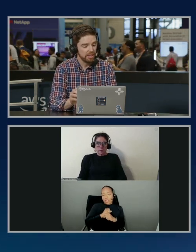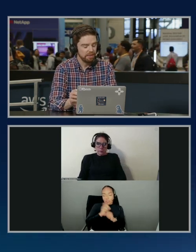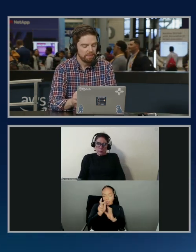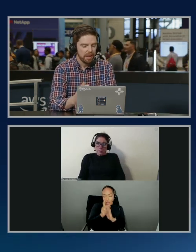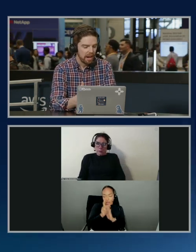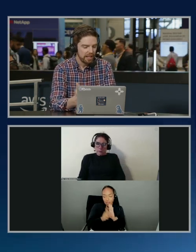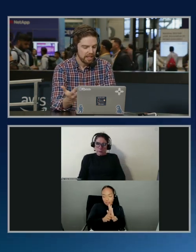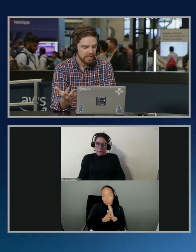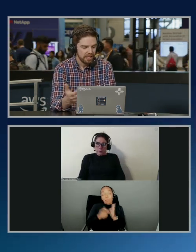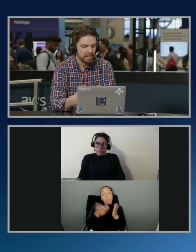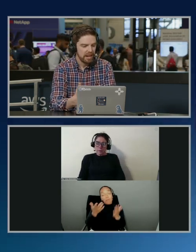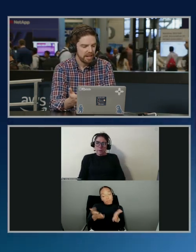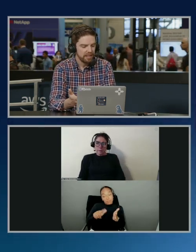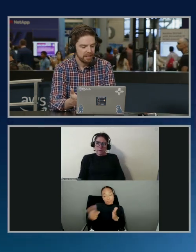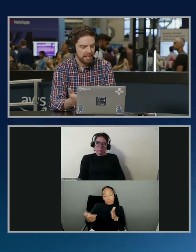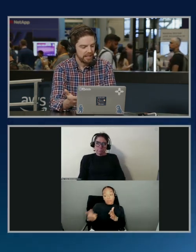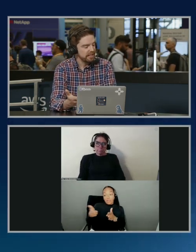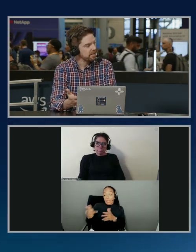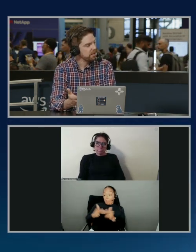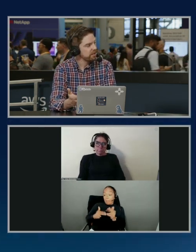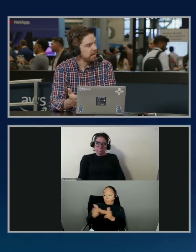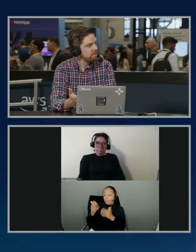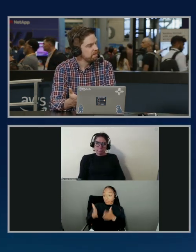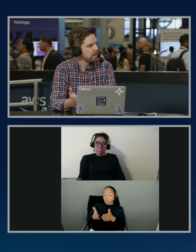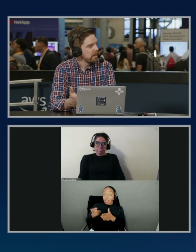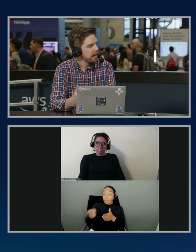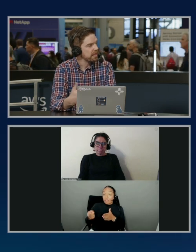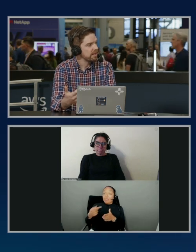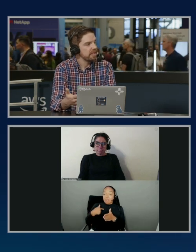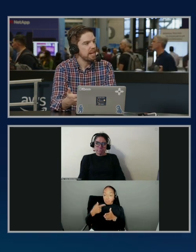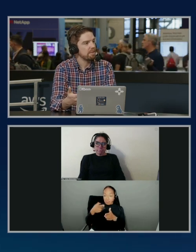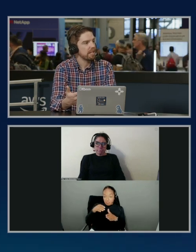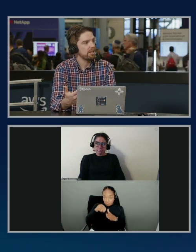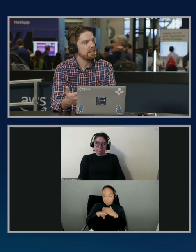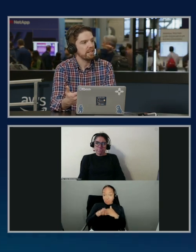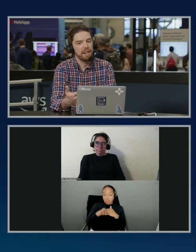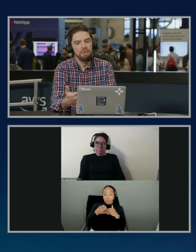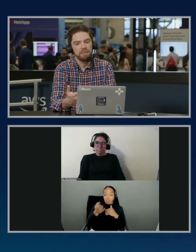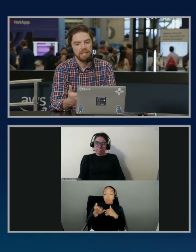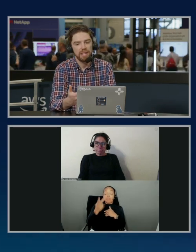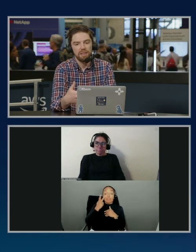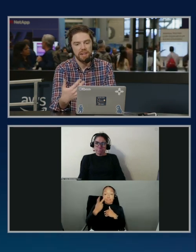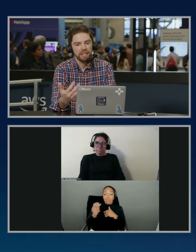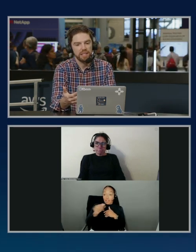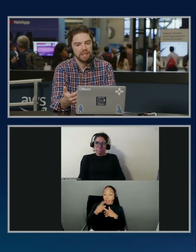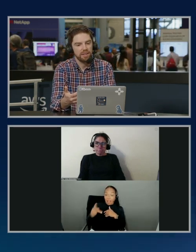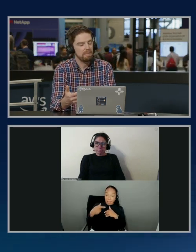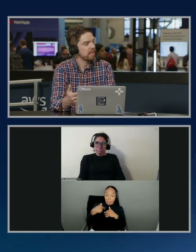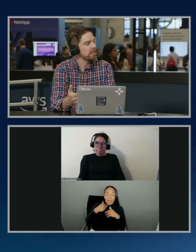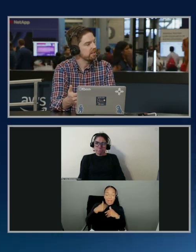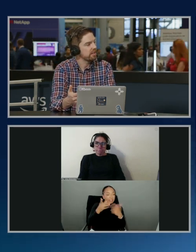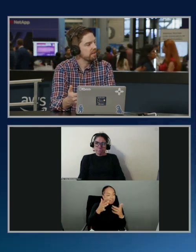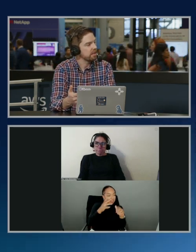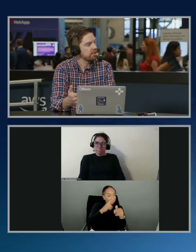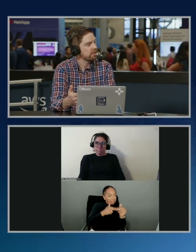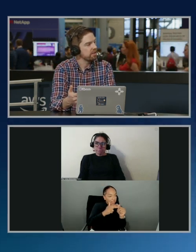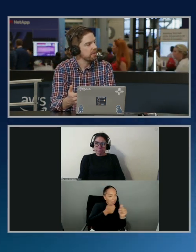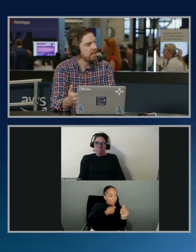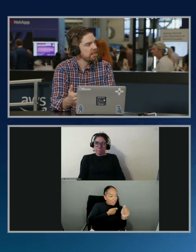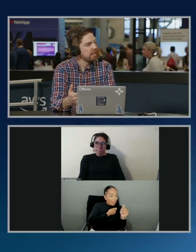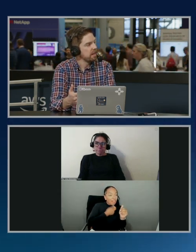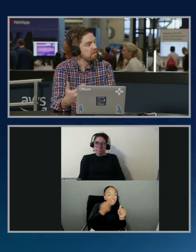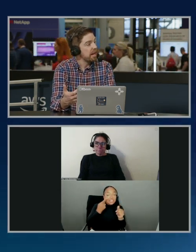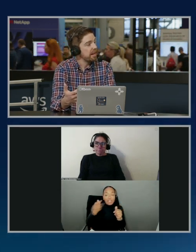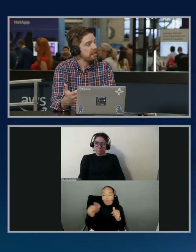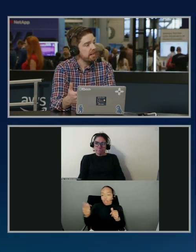as a builder, I log in here, I land in the Builder Hub. I can see the applications that I built myself. I can see other applications that have been shared with